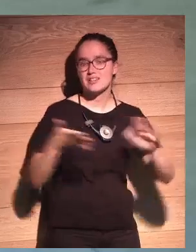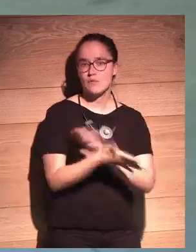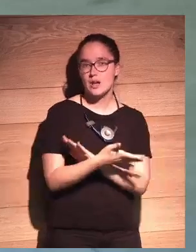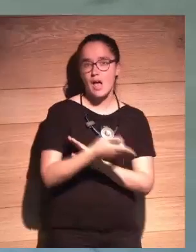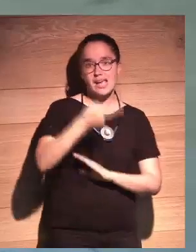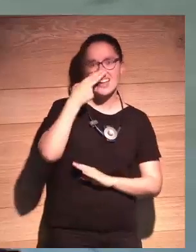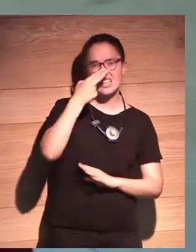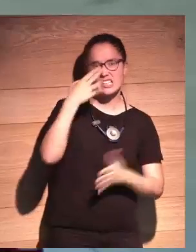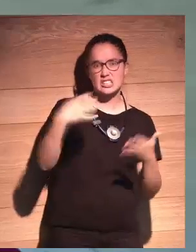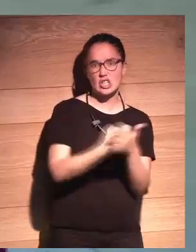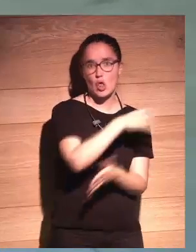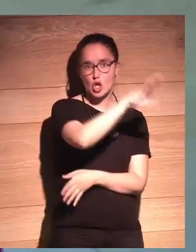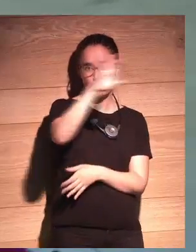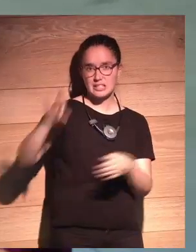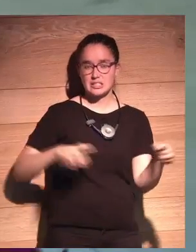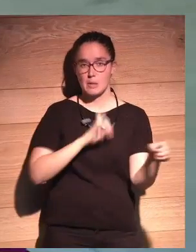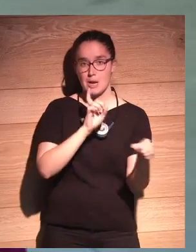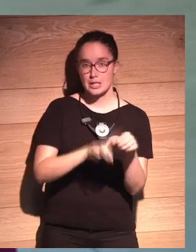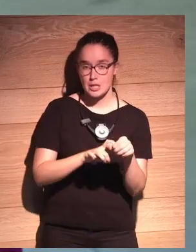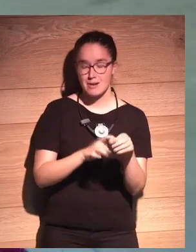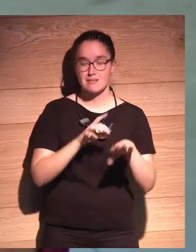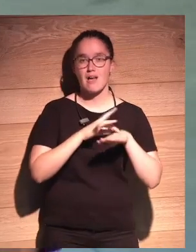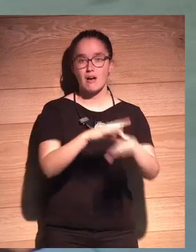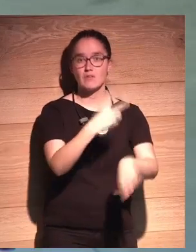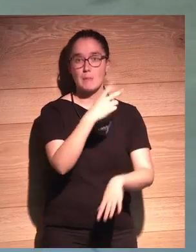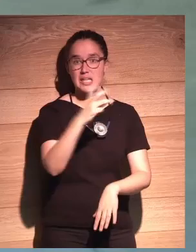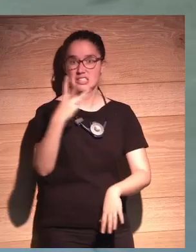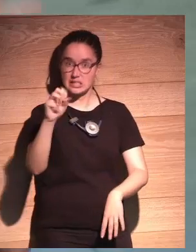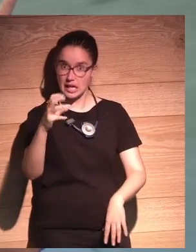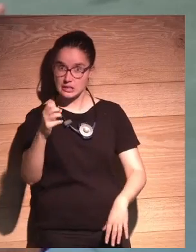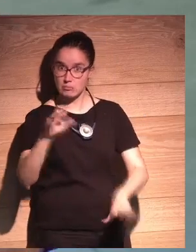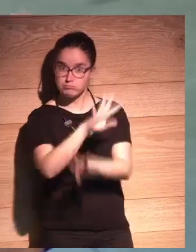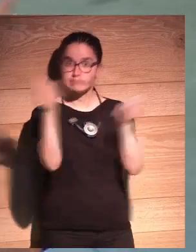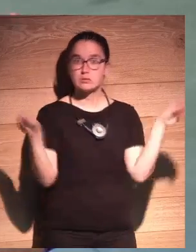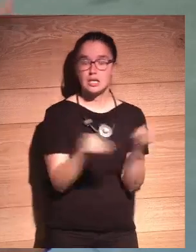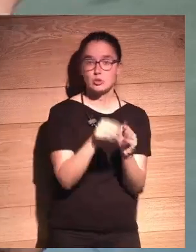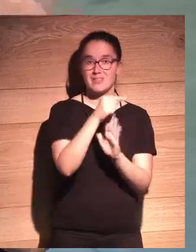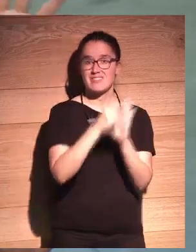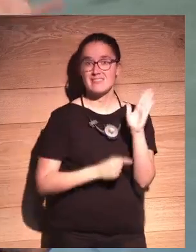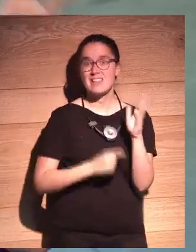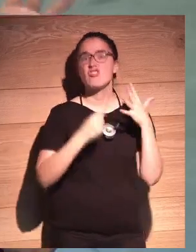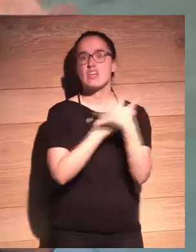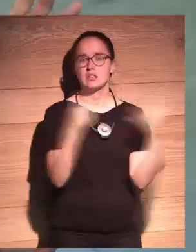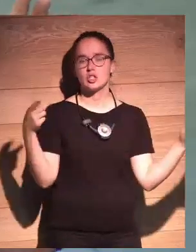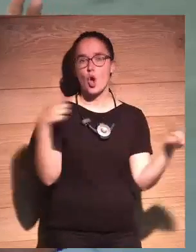sacrifices, because a good agreement always has to have the